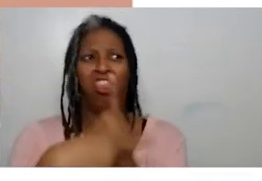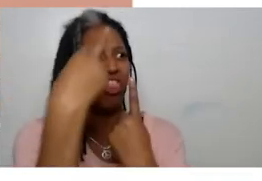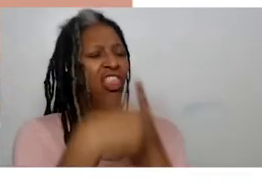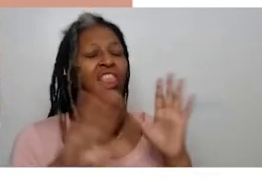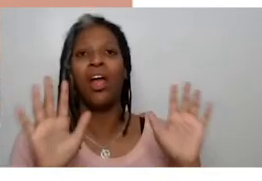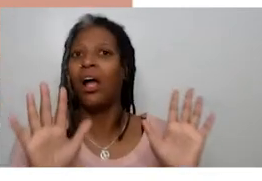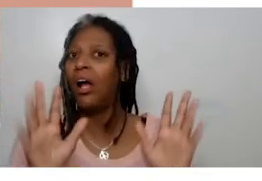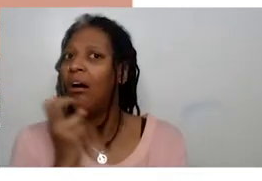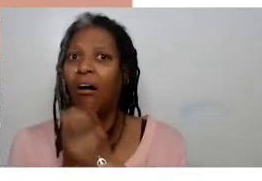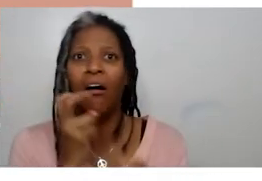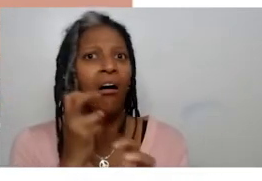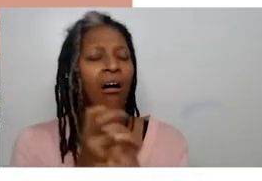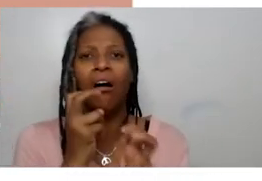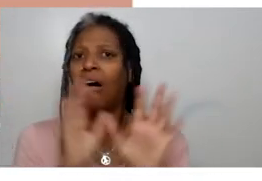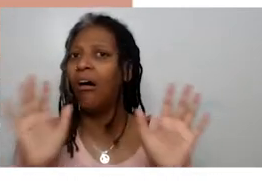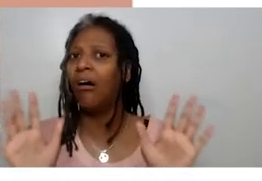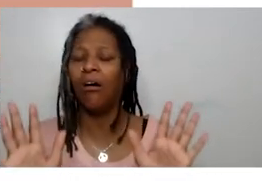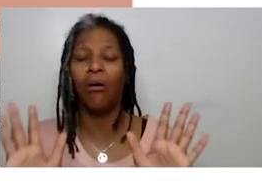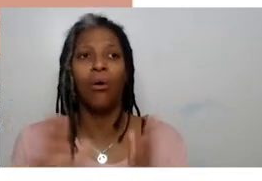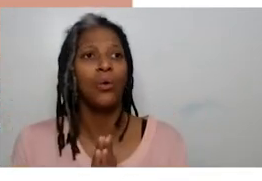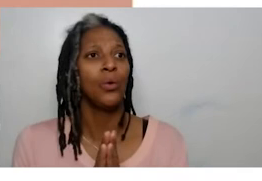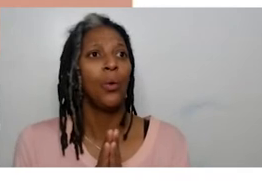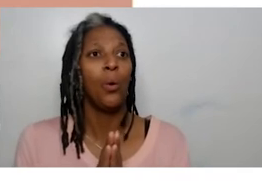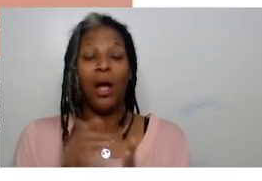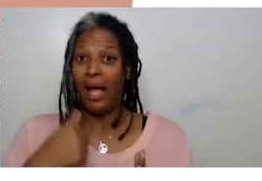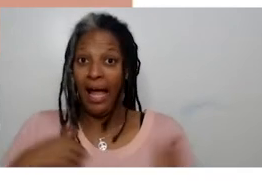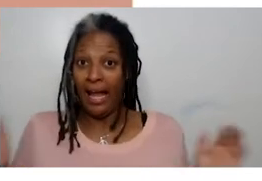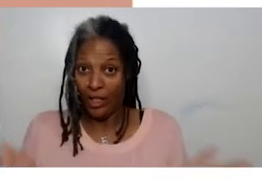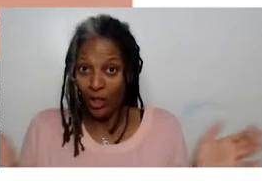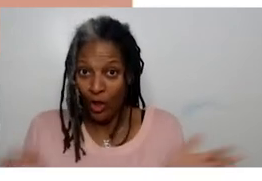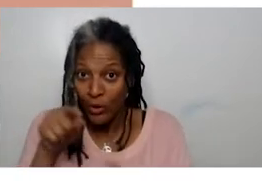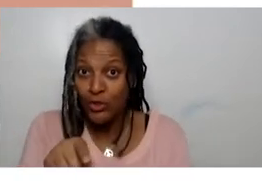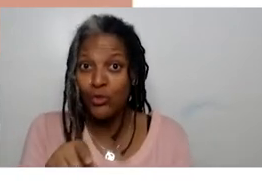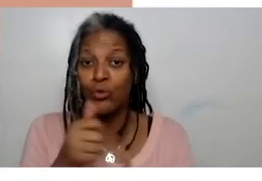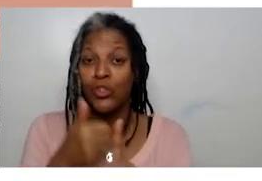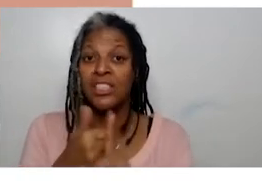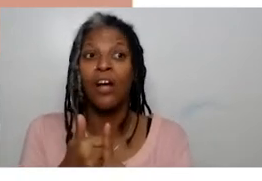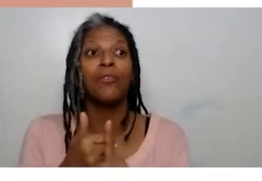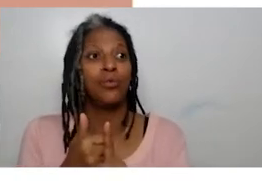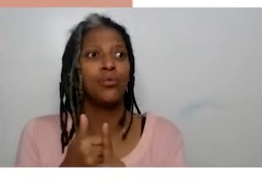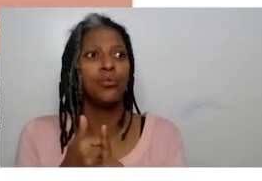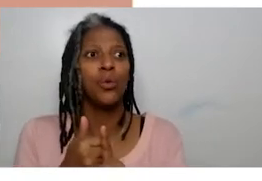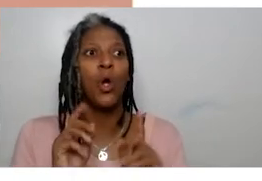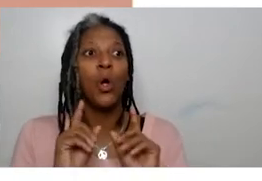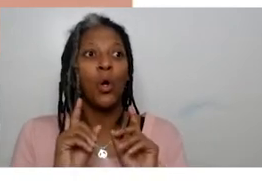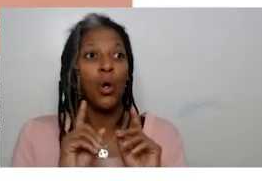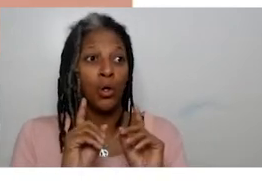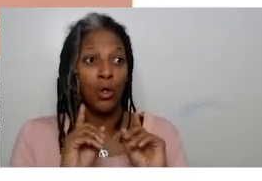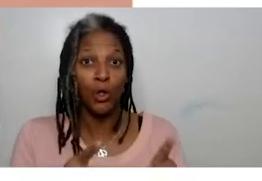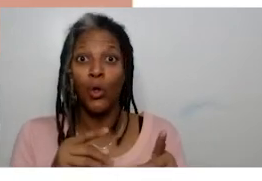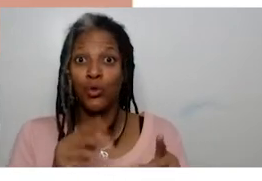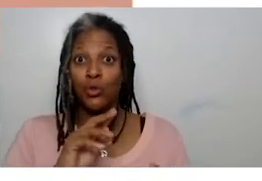may identify as trans. And I encourage you to have those trainings specifically with trans folks. I'm a